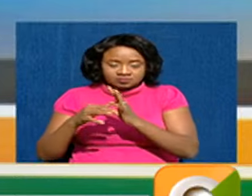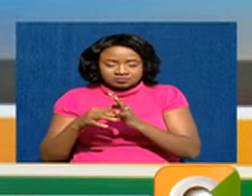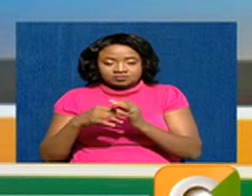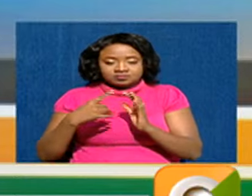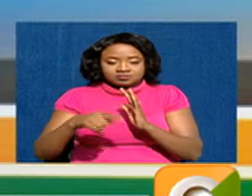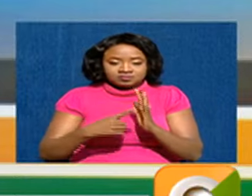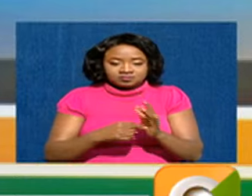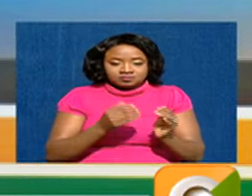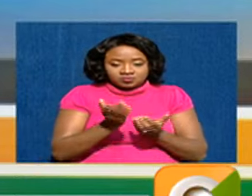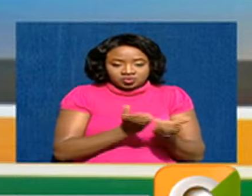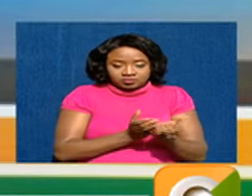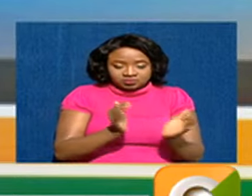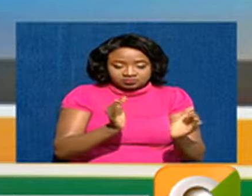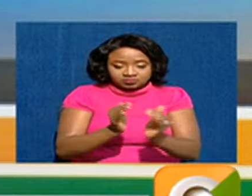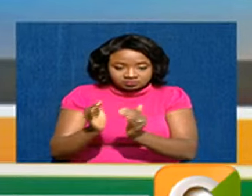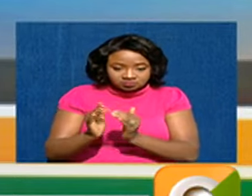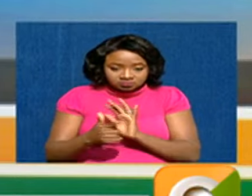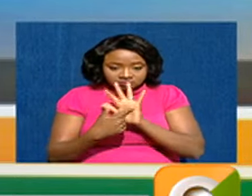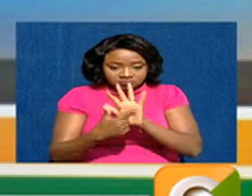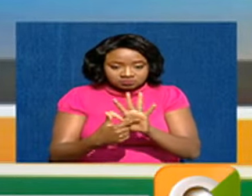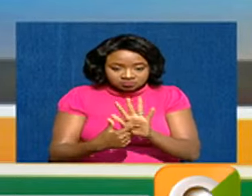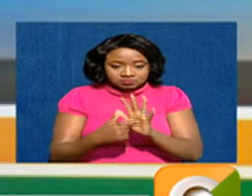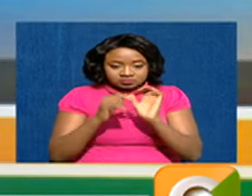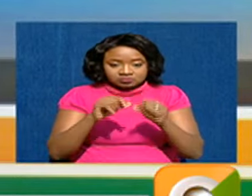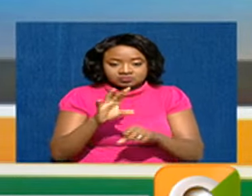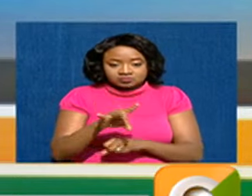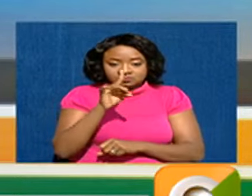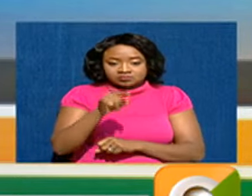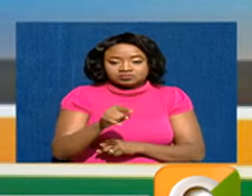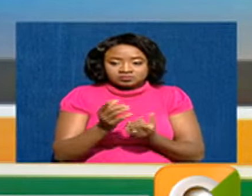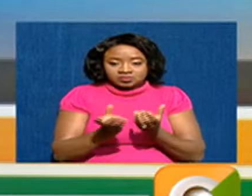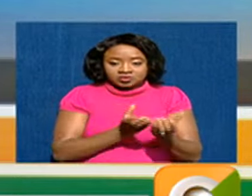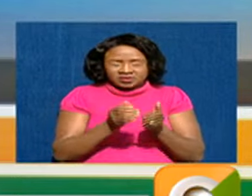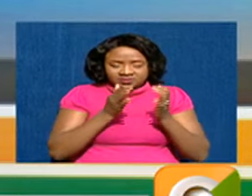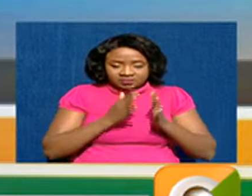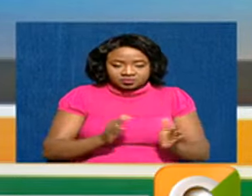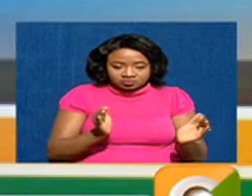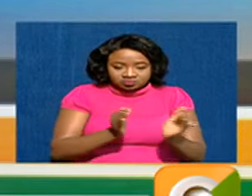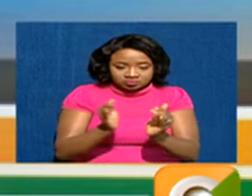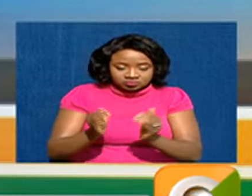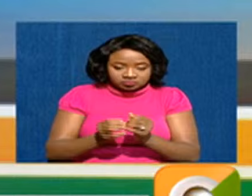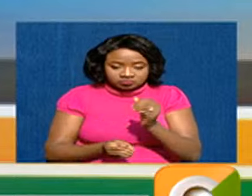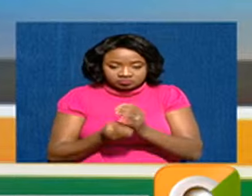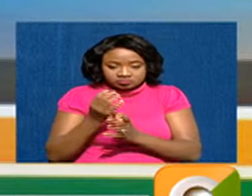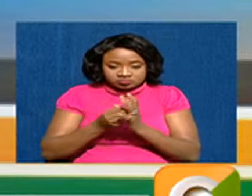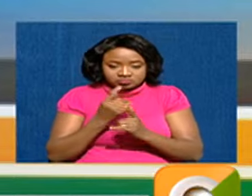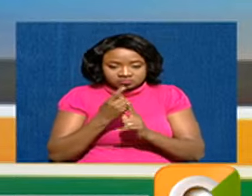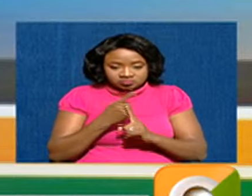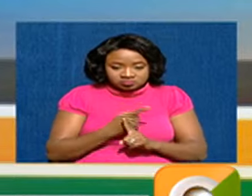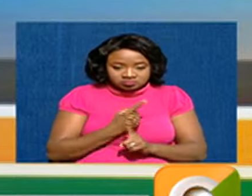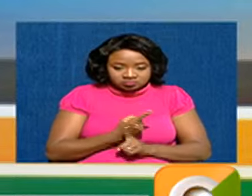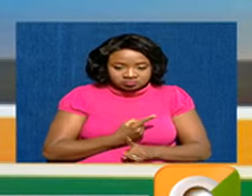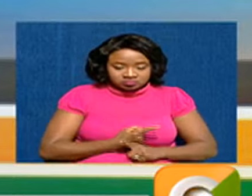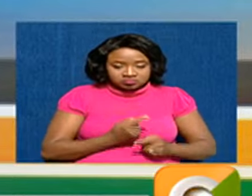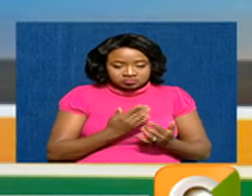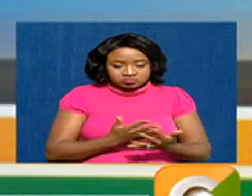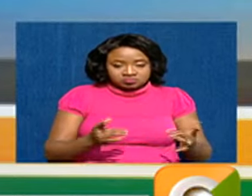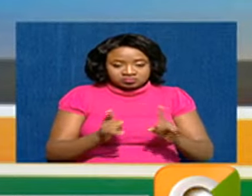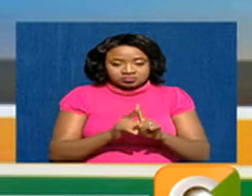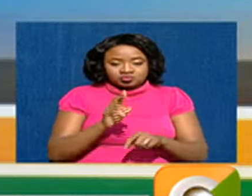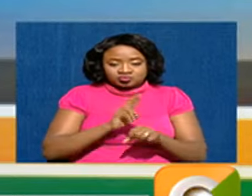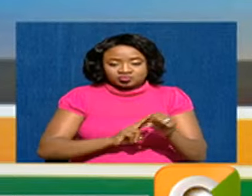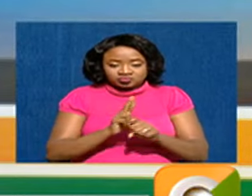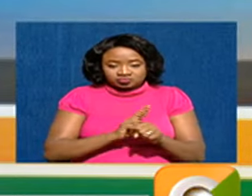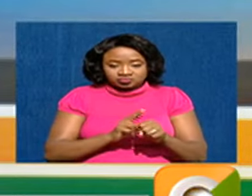small-scale farming. So you find a small-scale farmer producing certain things and consuming. It's